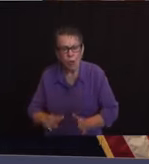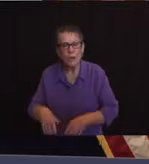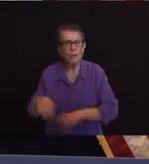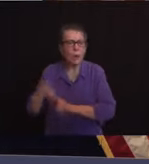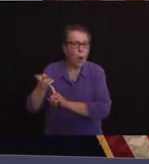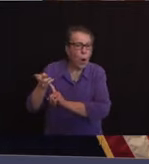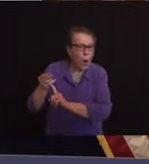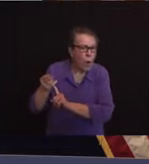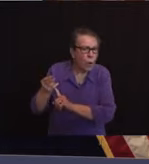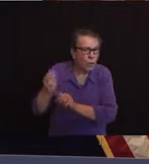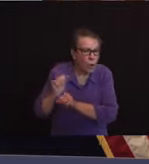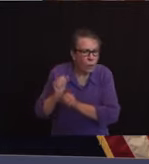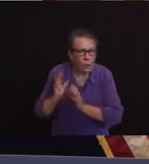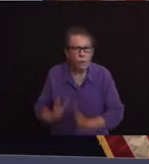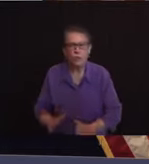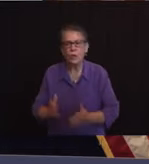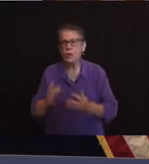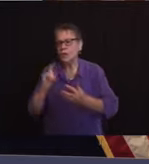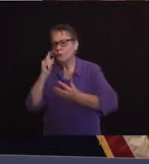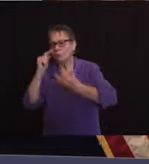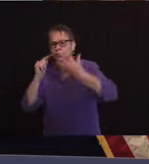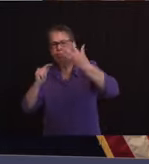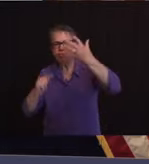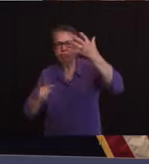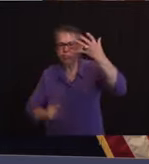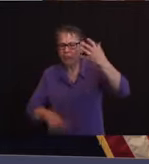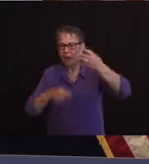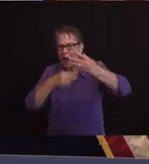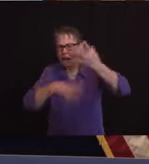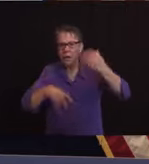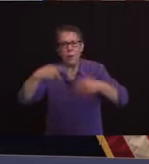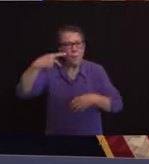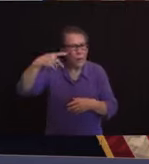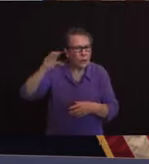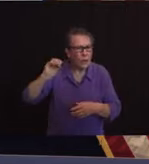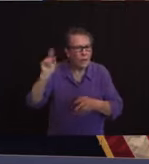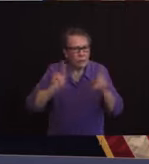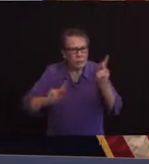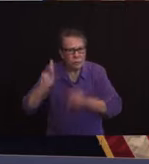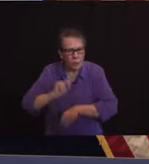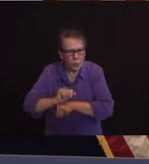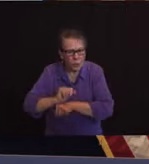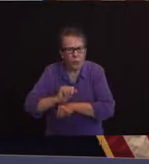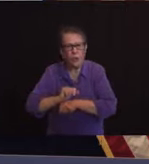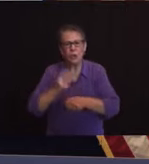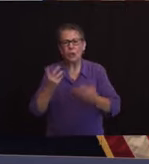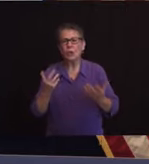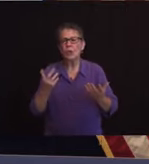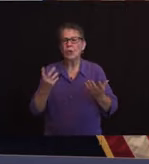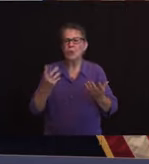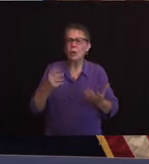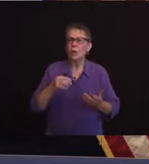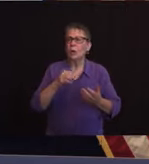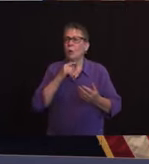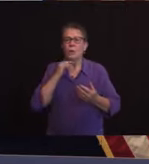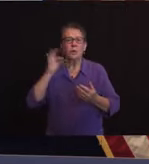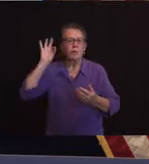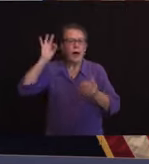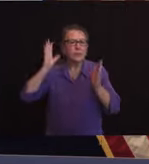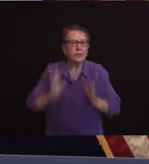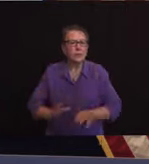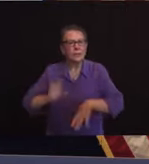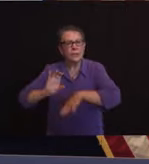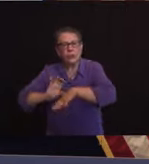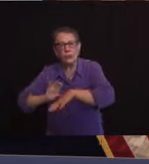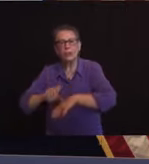chain personnel, postal and shipping services, clergy, and the judicial system. While there